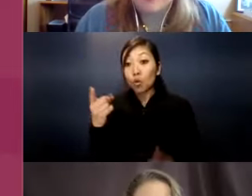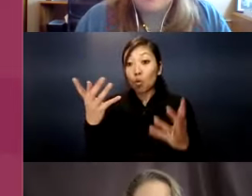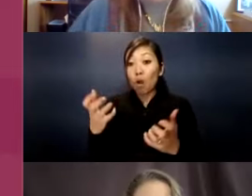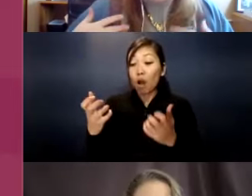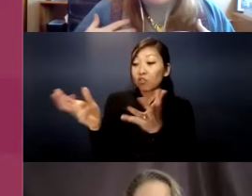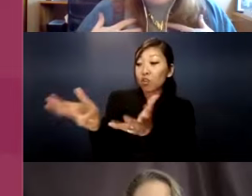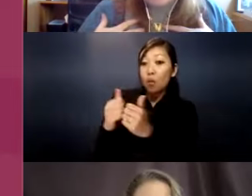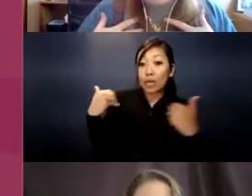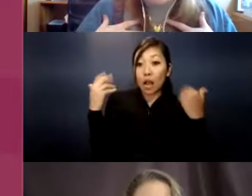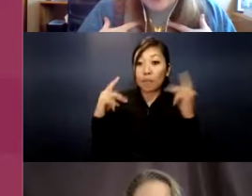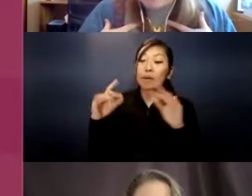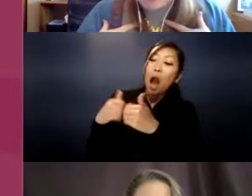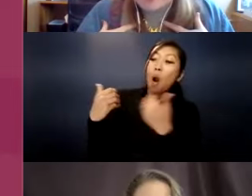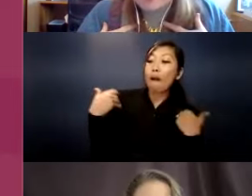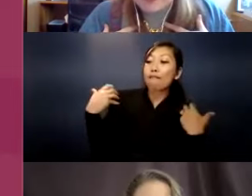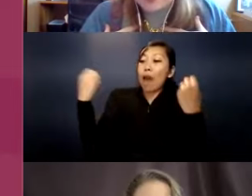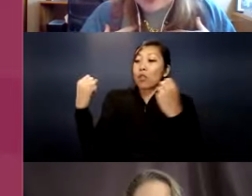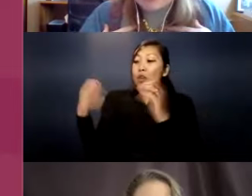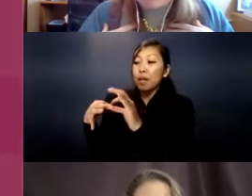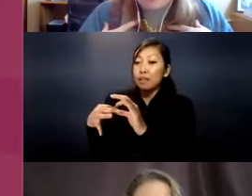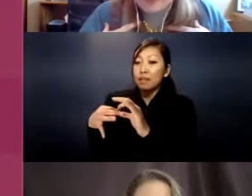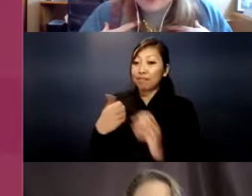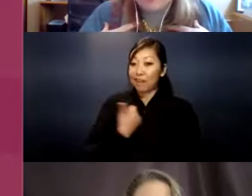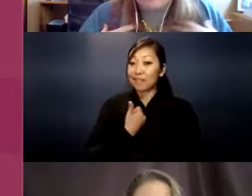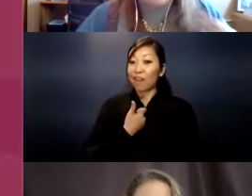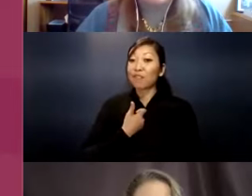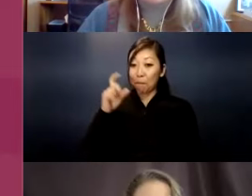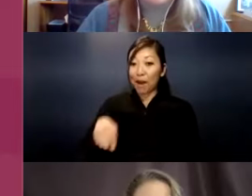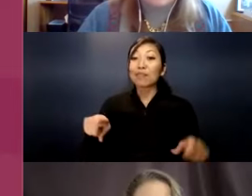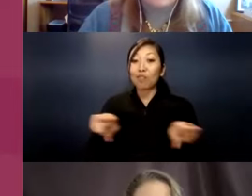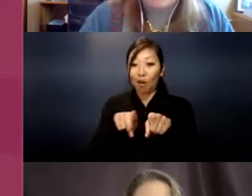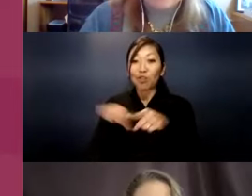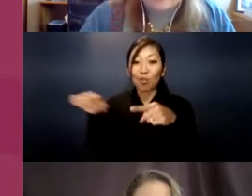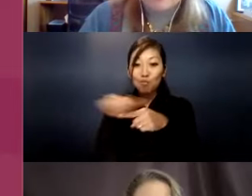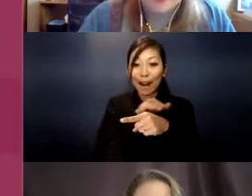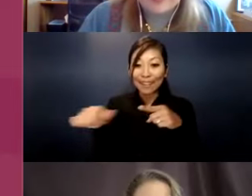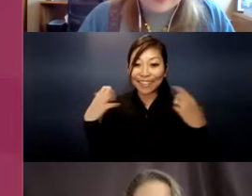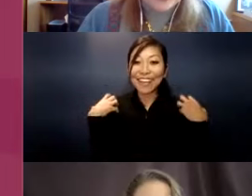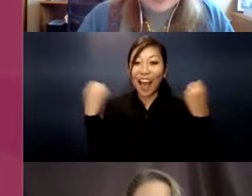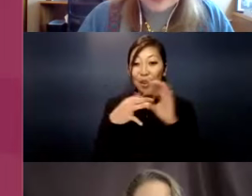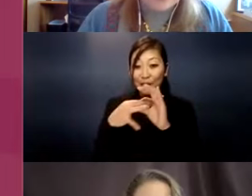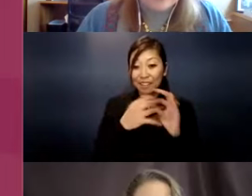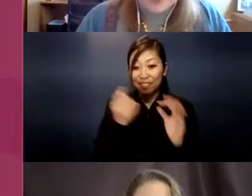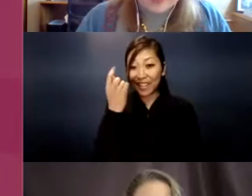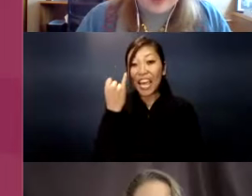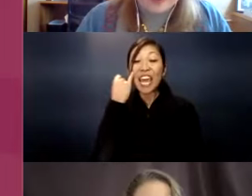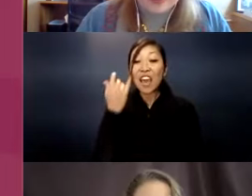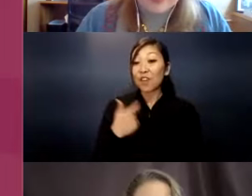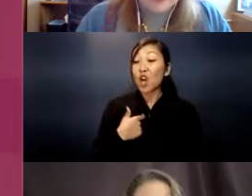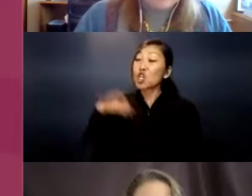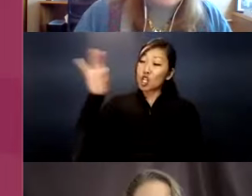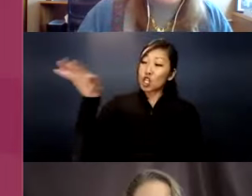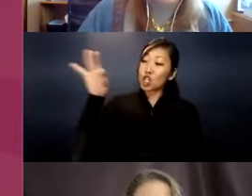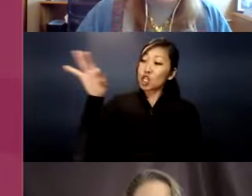relationship, we need to make sure that we're having healthy relationships ourselves, because they're not going to learn from our words if our actions don't match